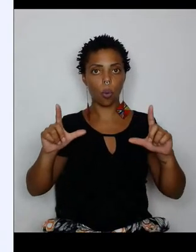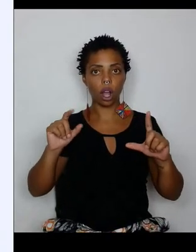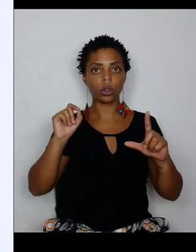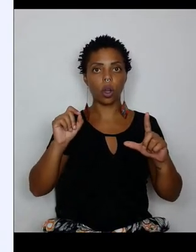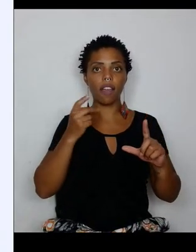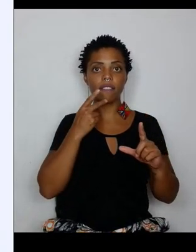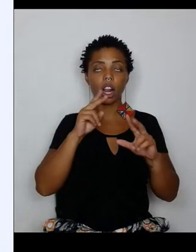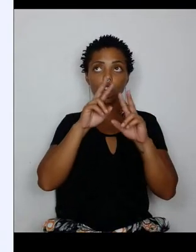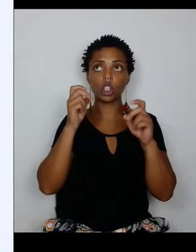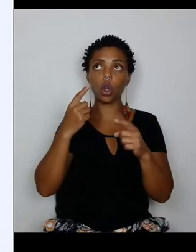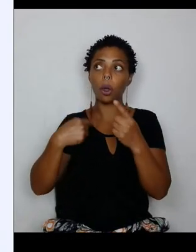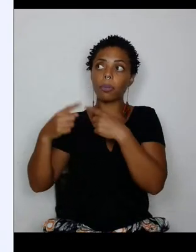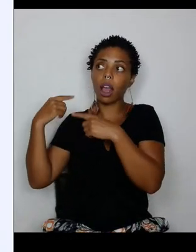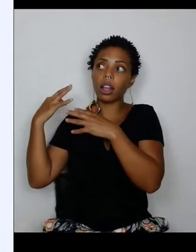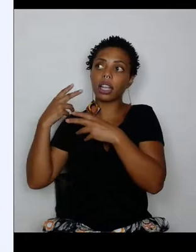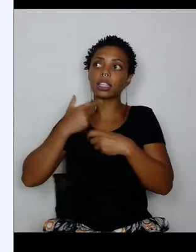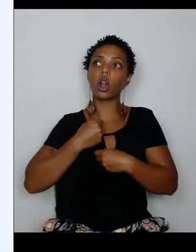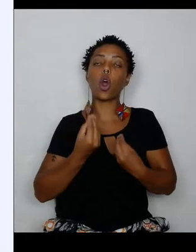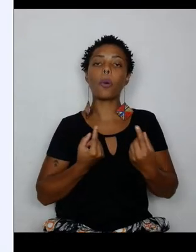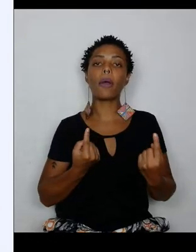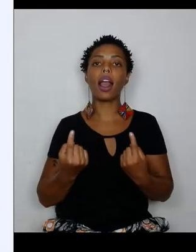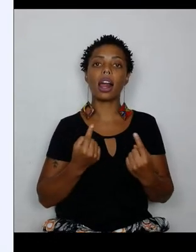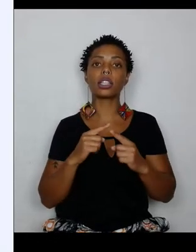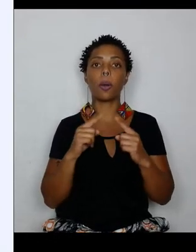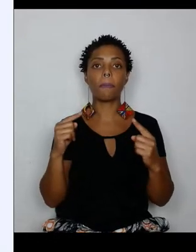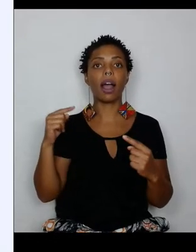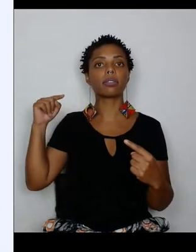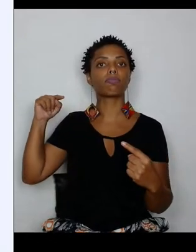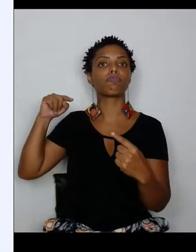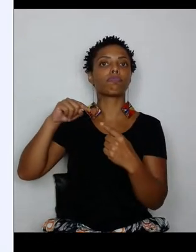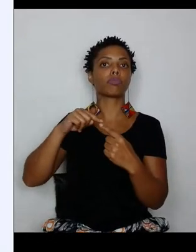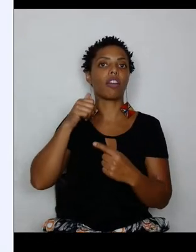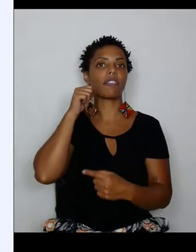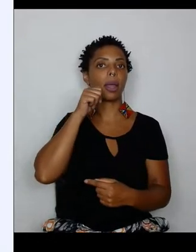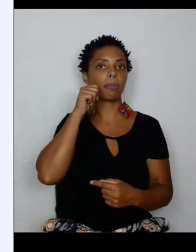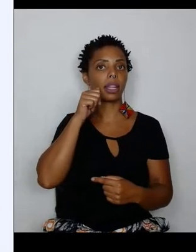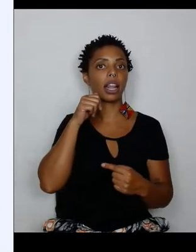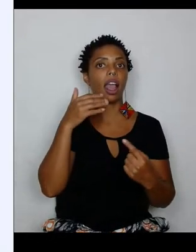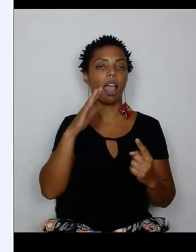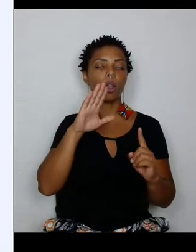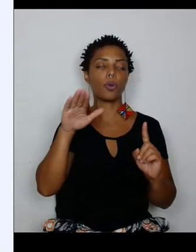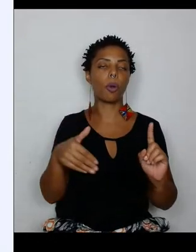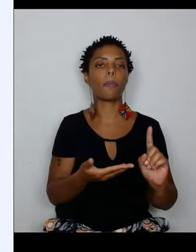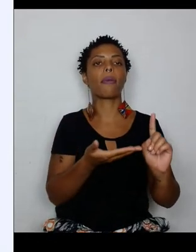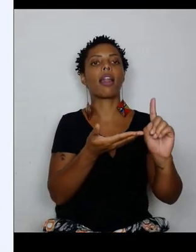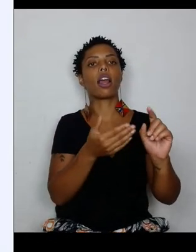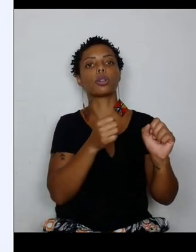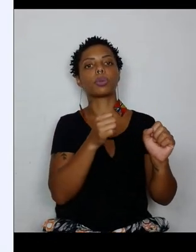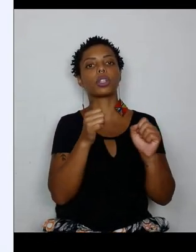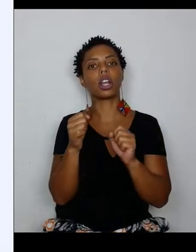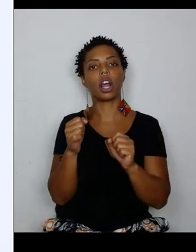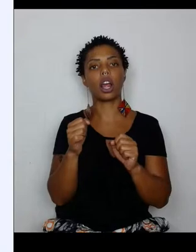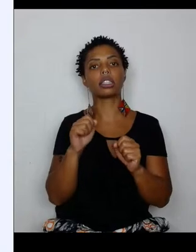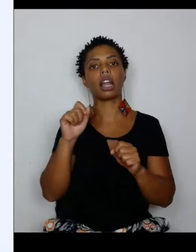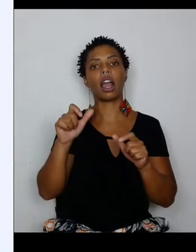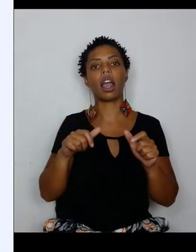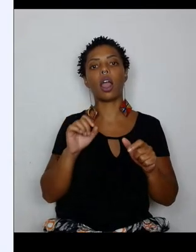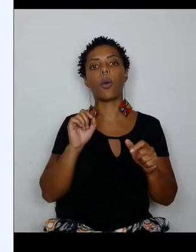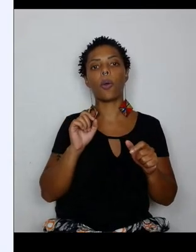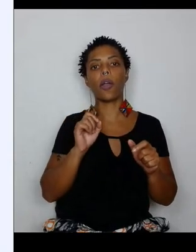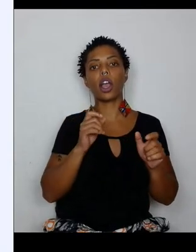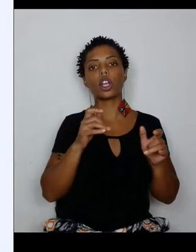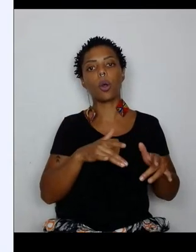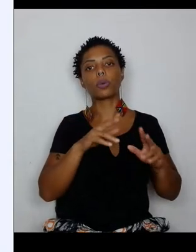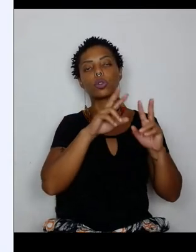line paying powerful tribute to the surviving echoes of an indigenous culture and its values despite their restricted